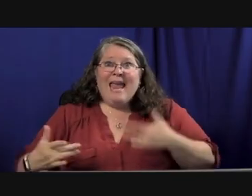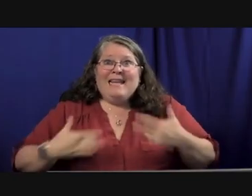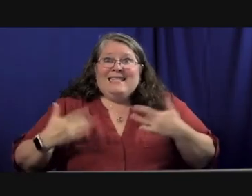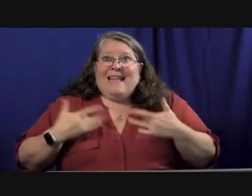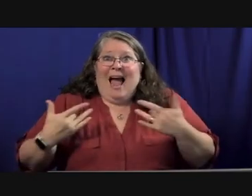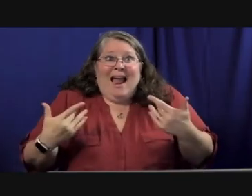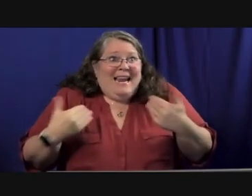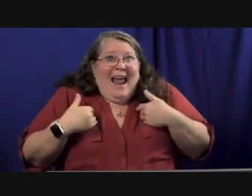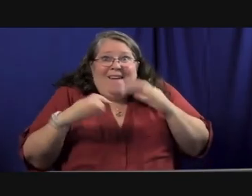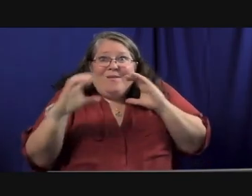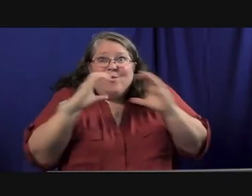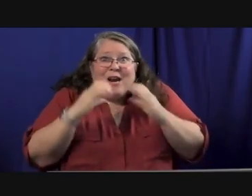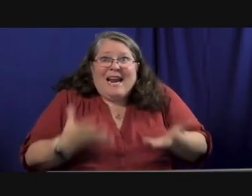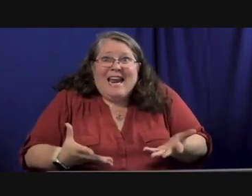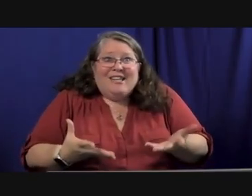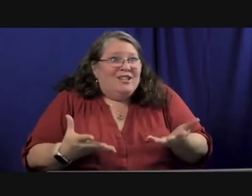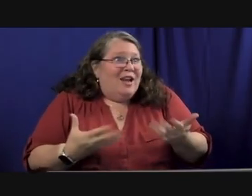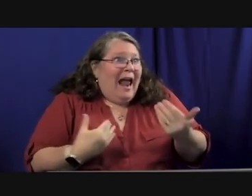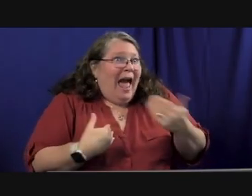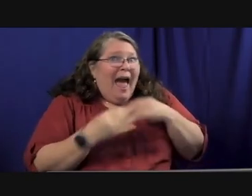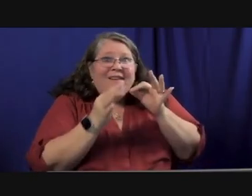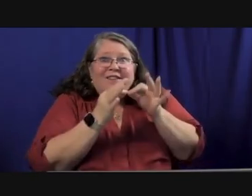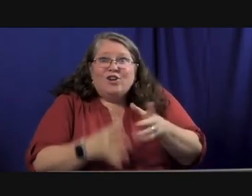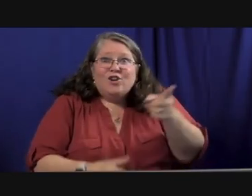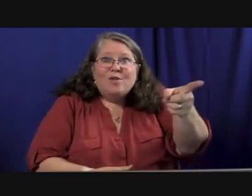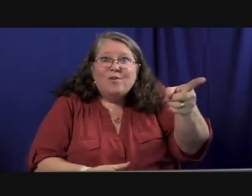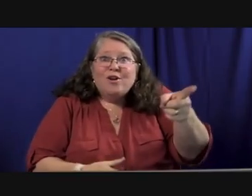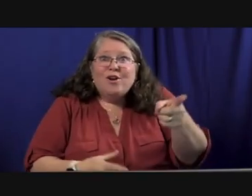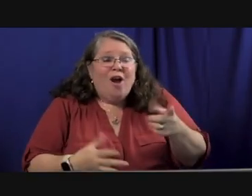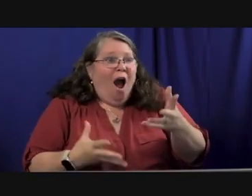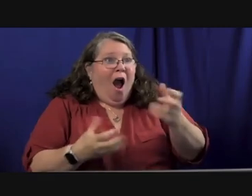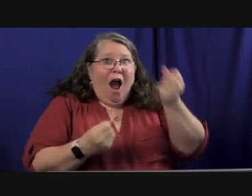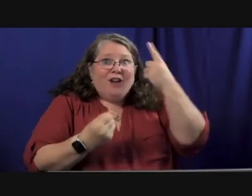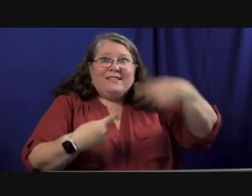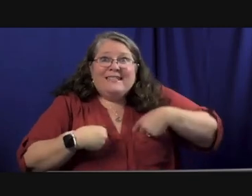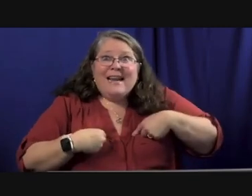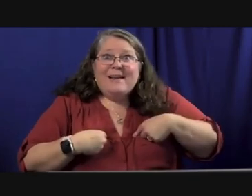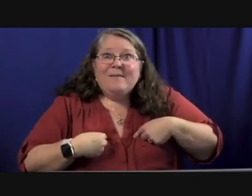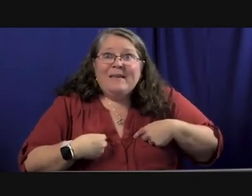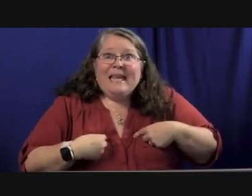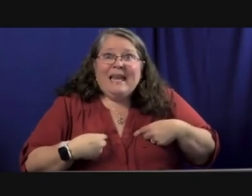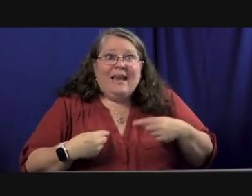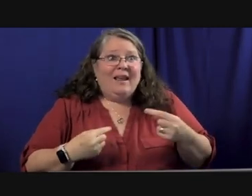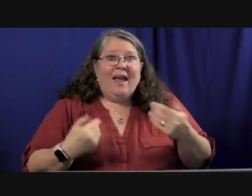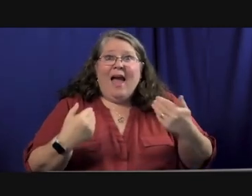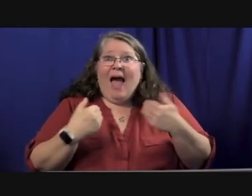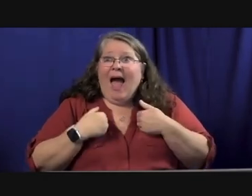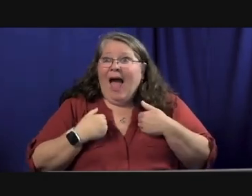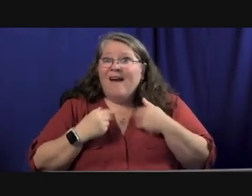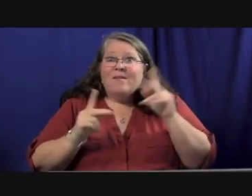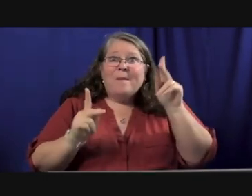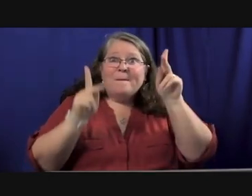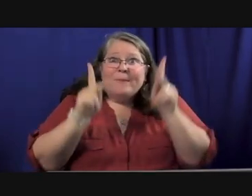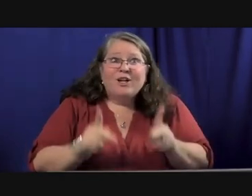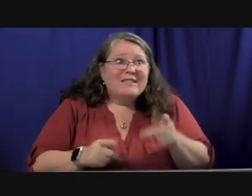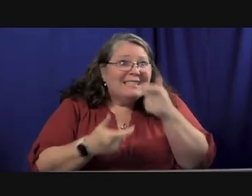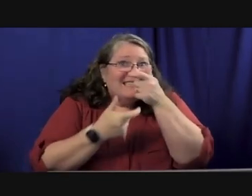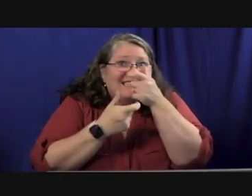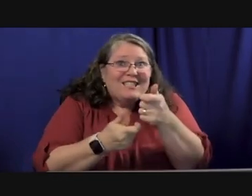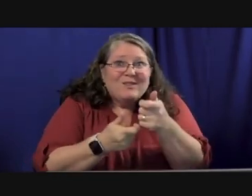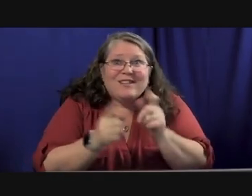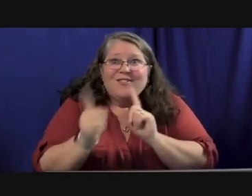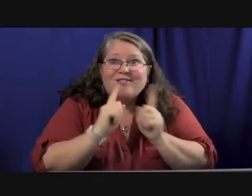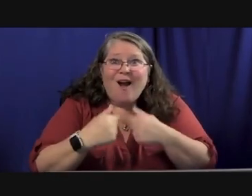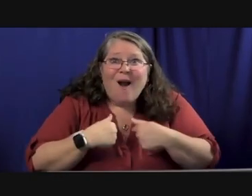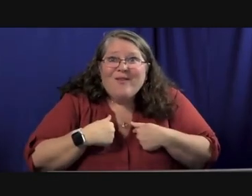is misunderstood and they're excited about their communication and they have an interpreter there, and the interpreter is able to understand